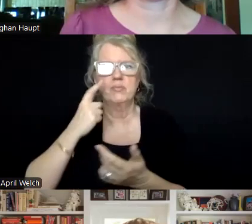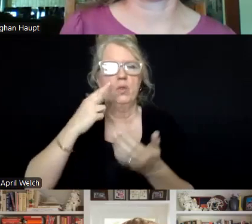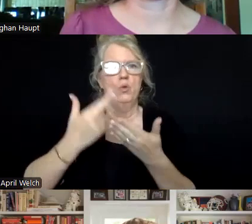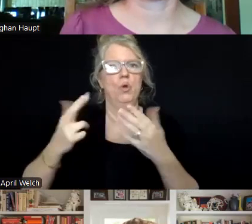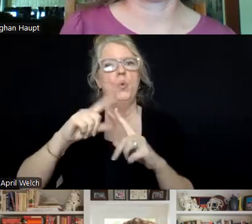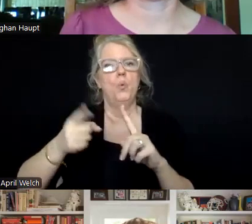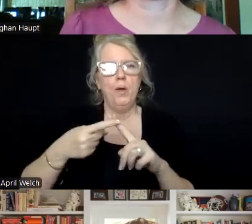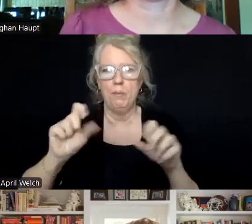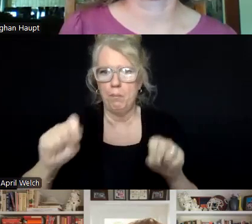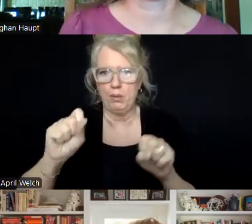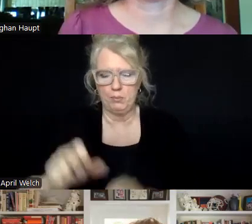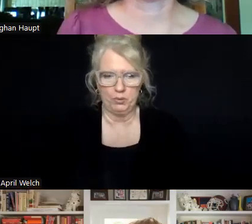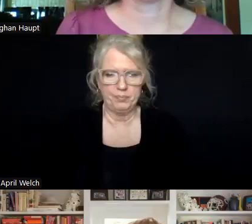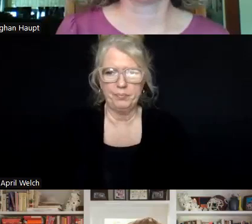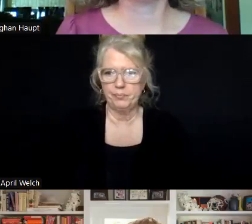possible.